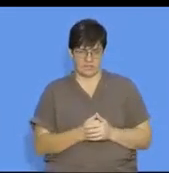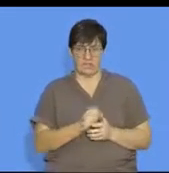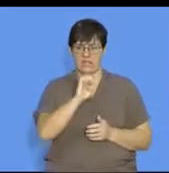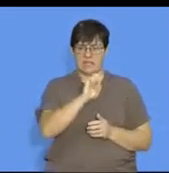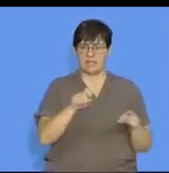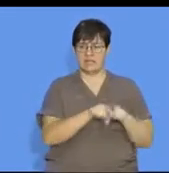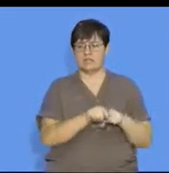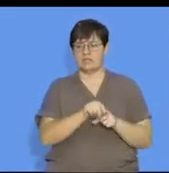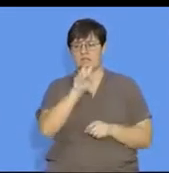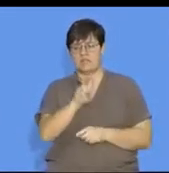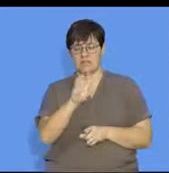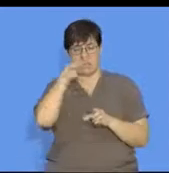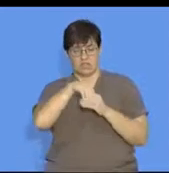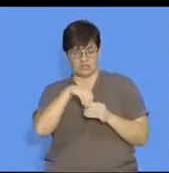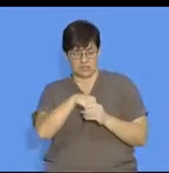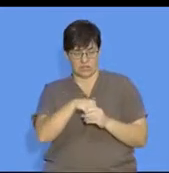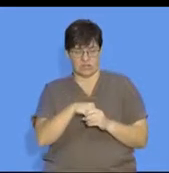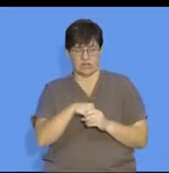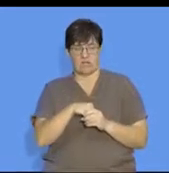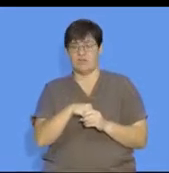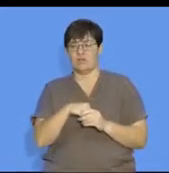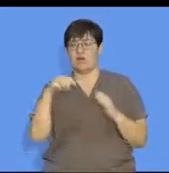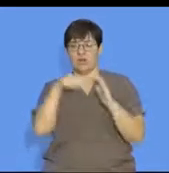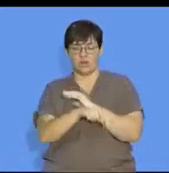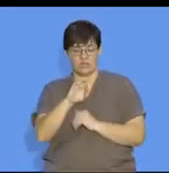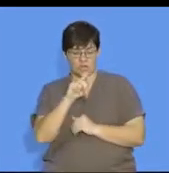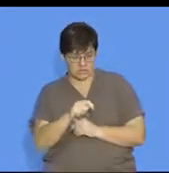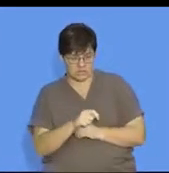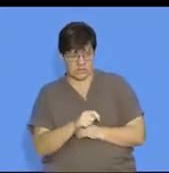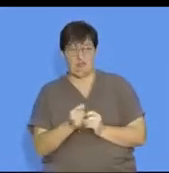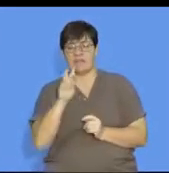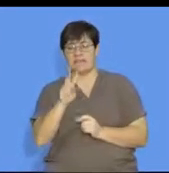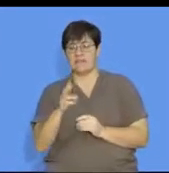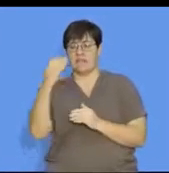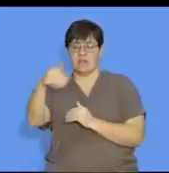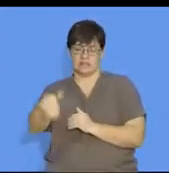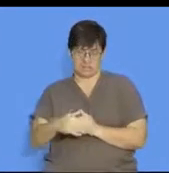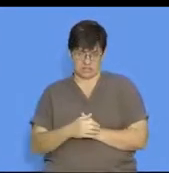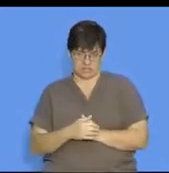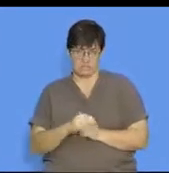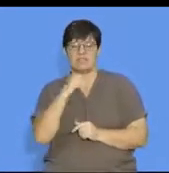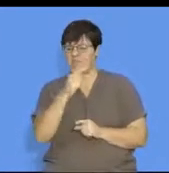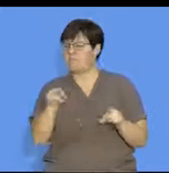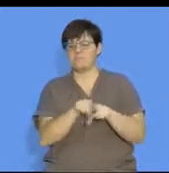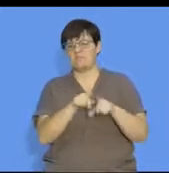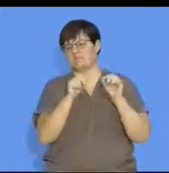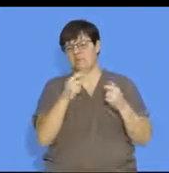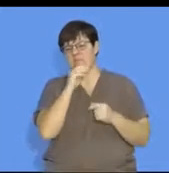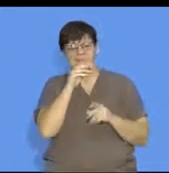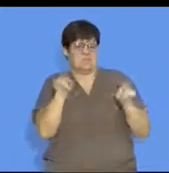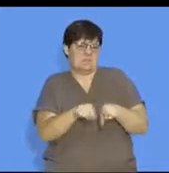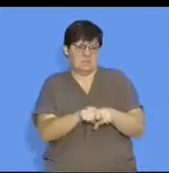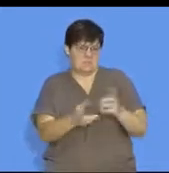is equals to V internal, which is the lost volt, plus V external. We're still saying the same thing,